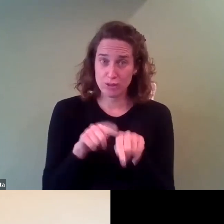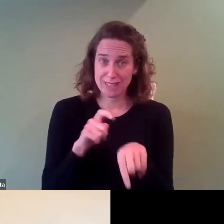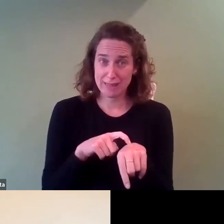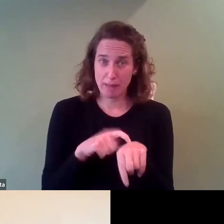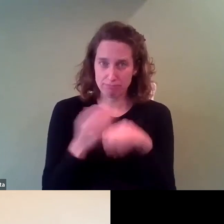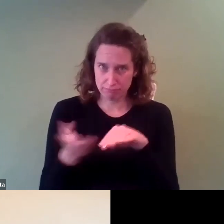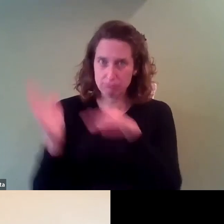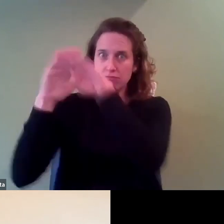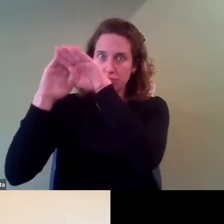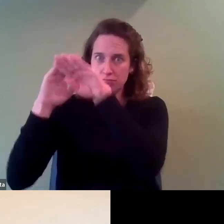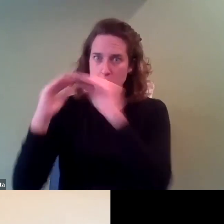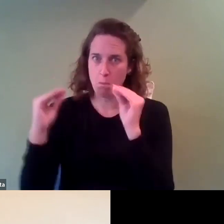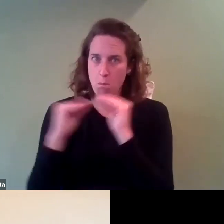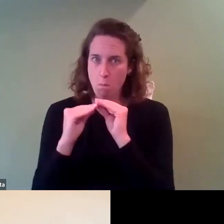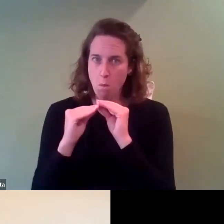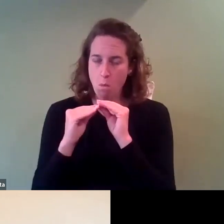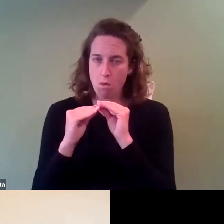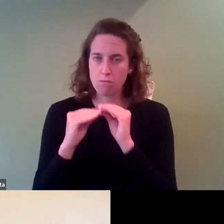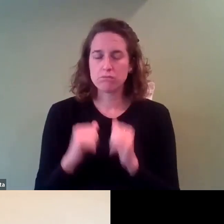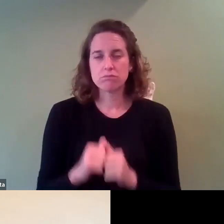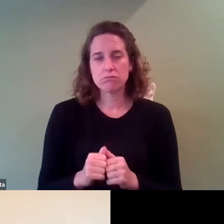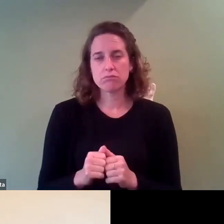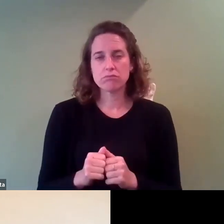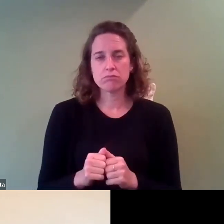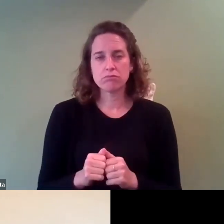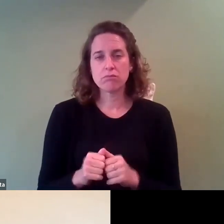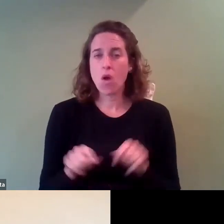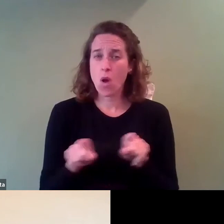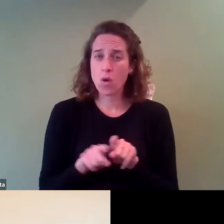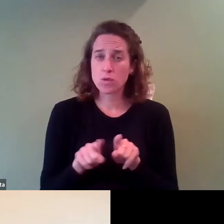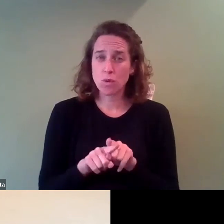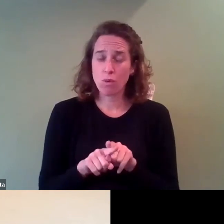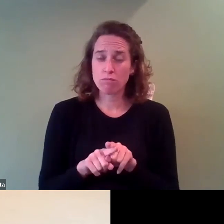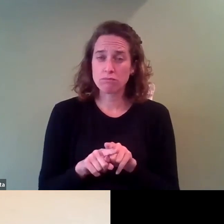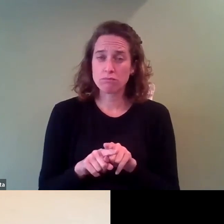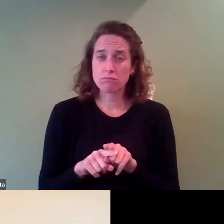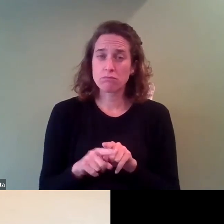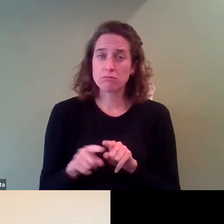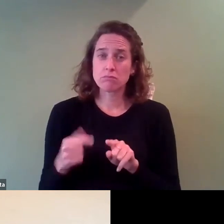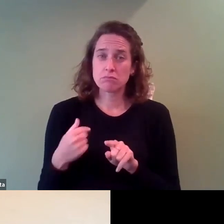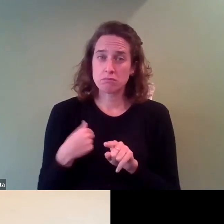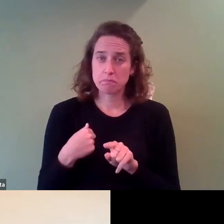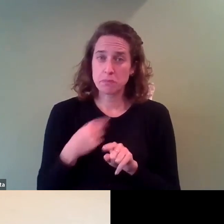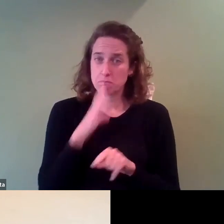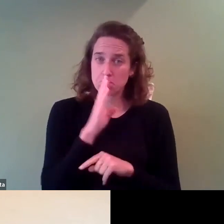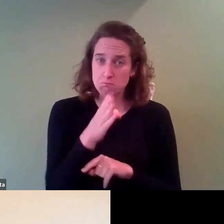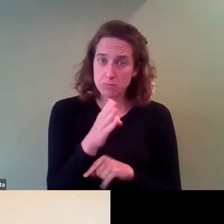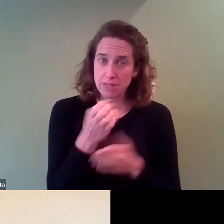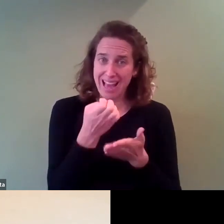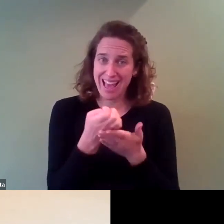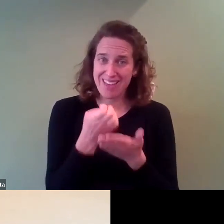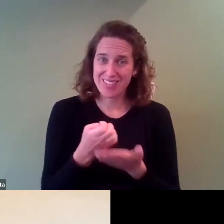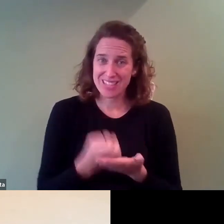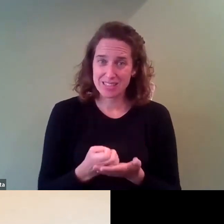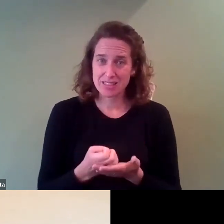But I would also argue that the evidence shows that screen time limits,